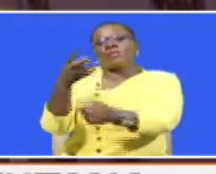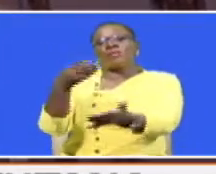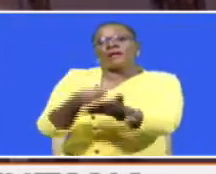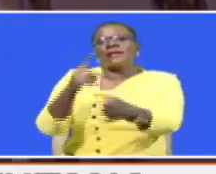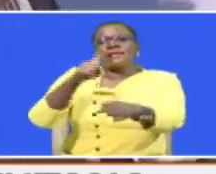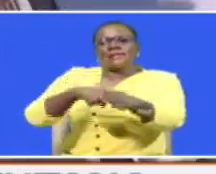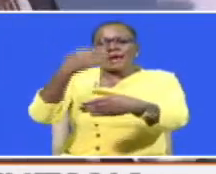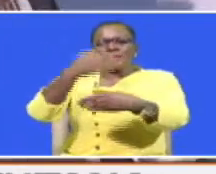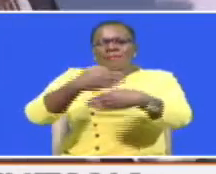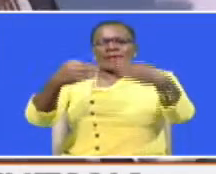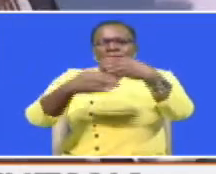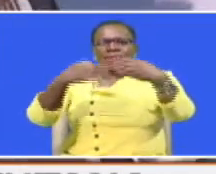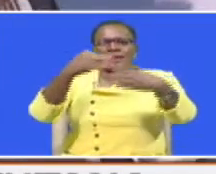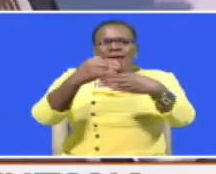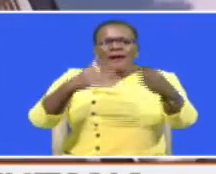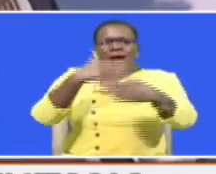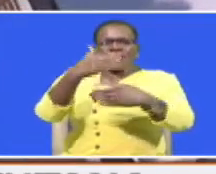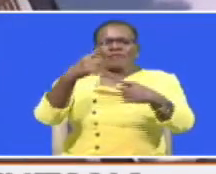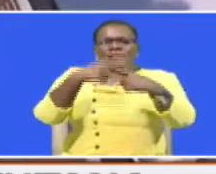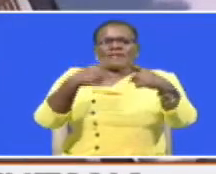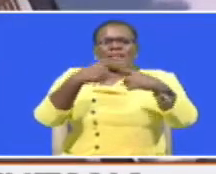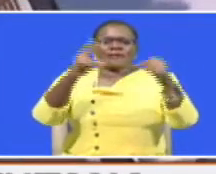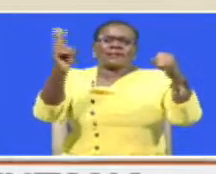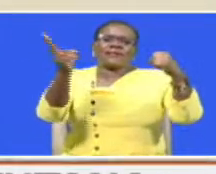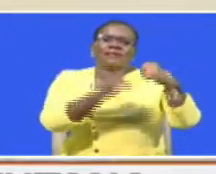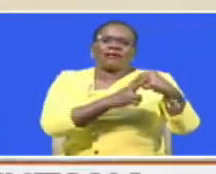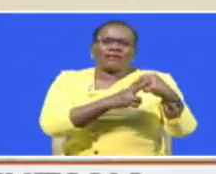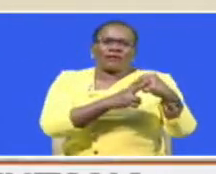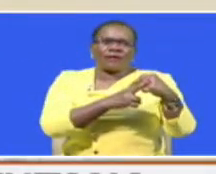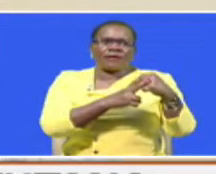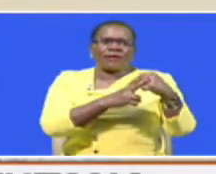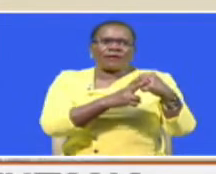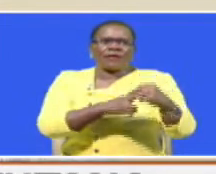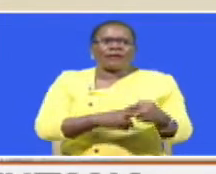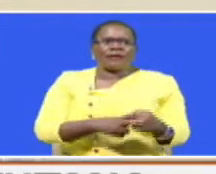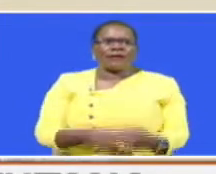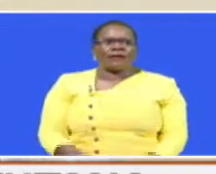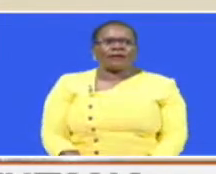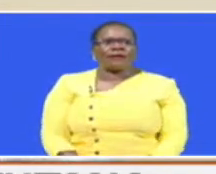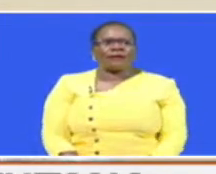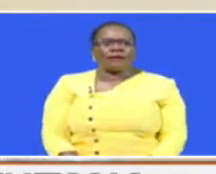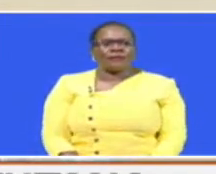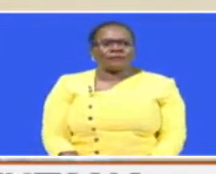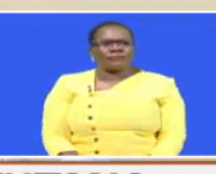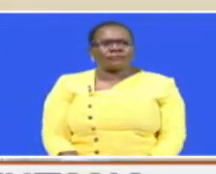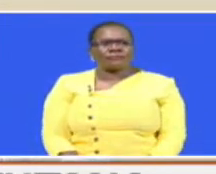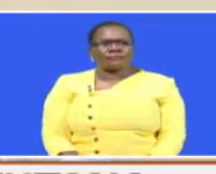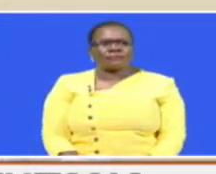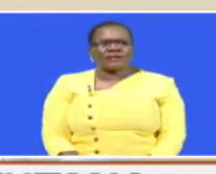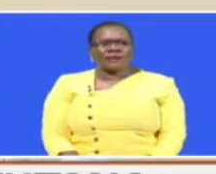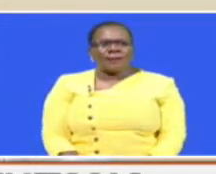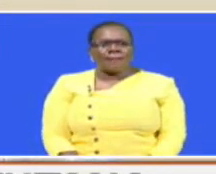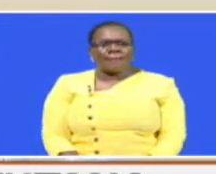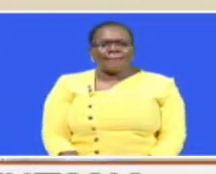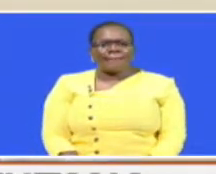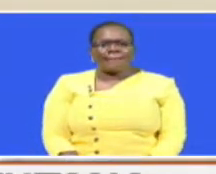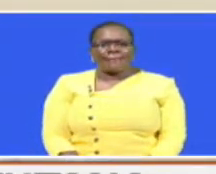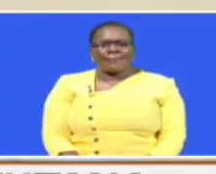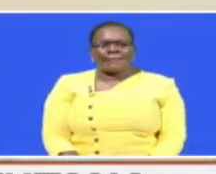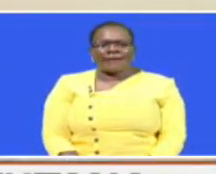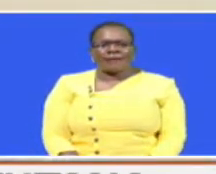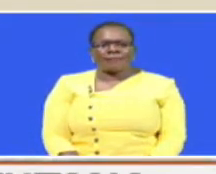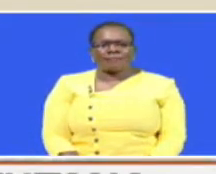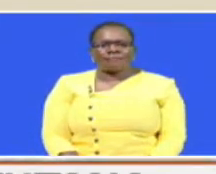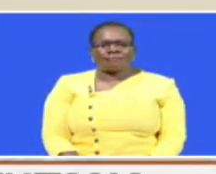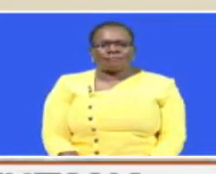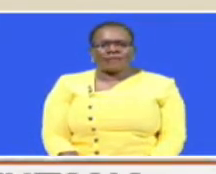ujenzi kitakachojiri baada ya miaka 7 iliyoahidiwa. They use a fund system, or would the money they